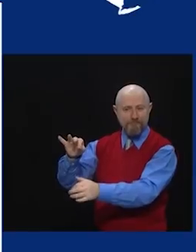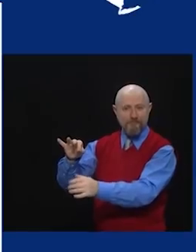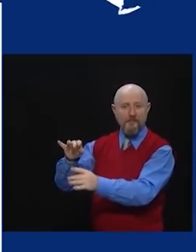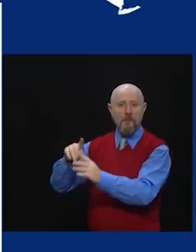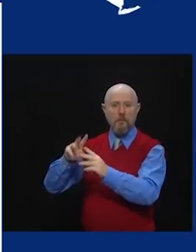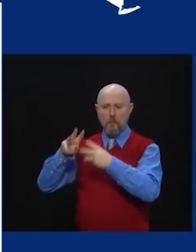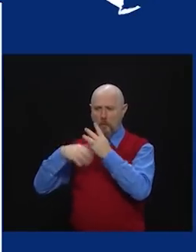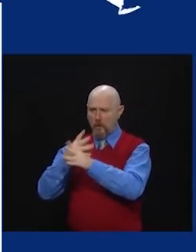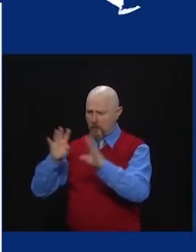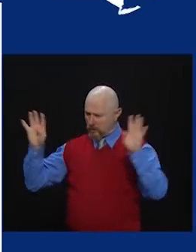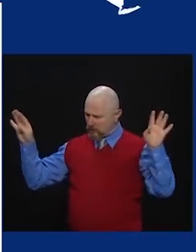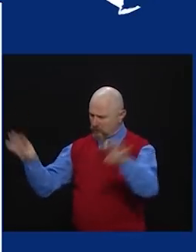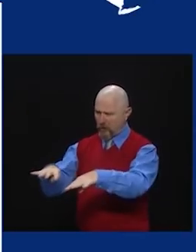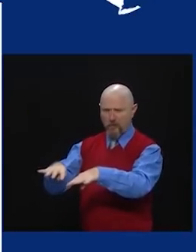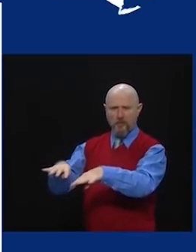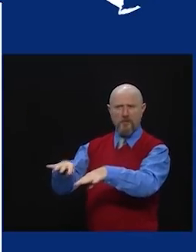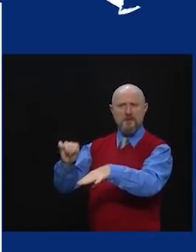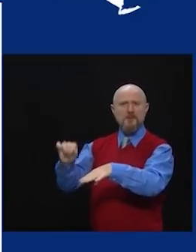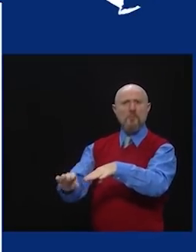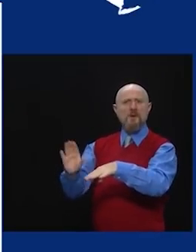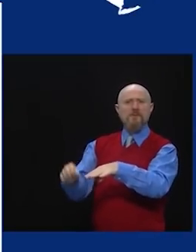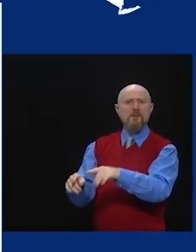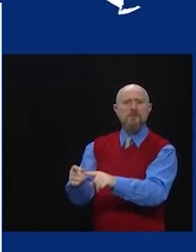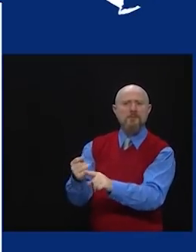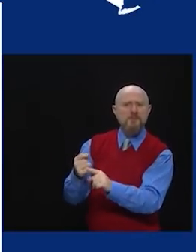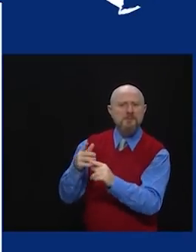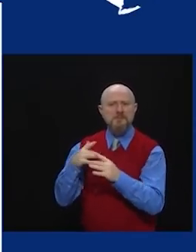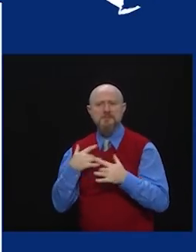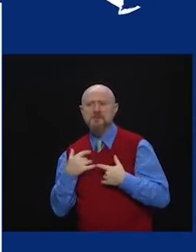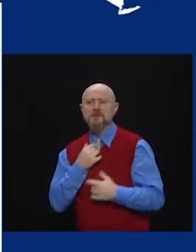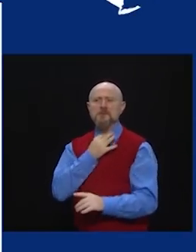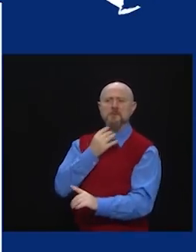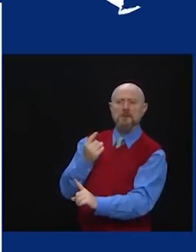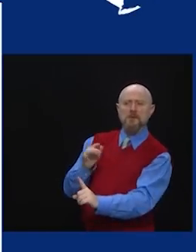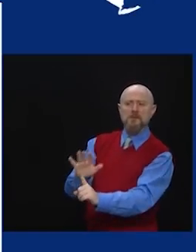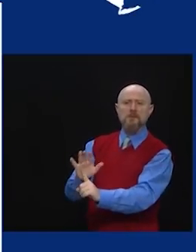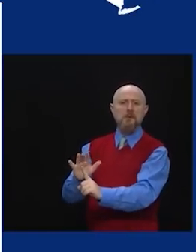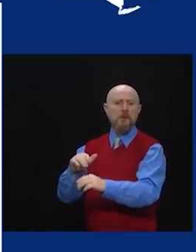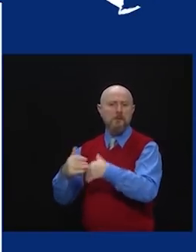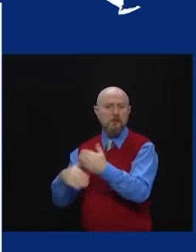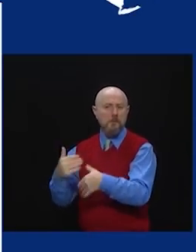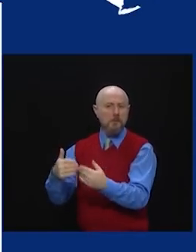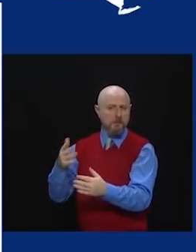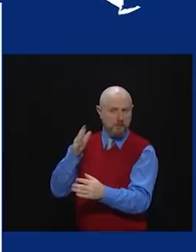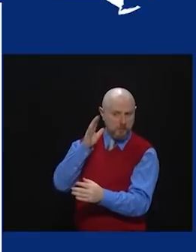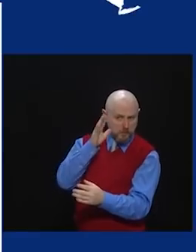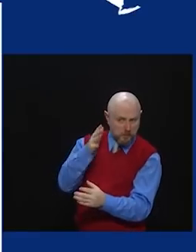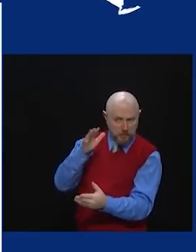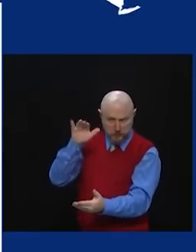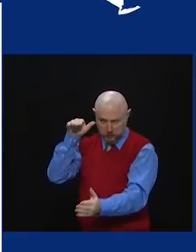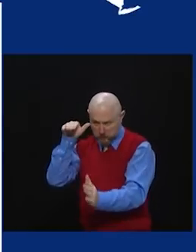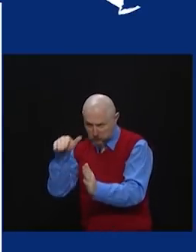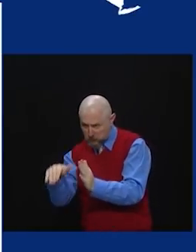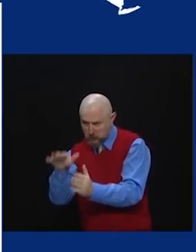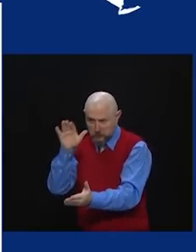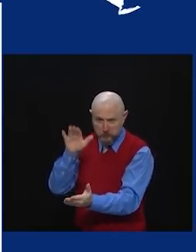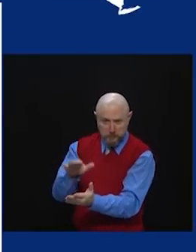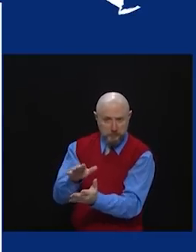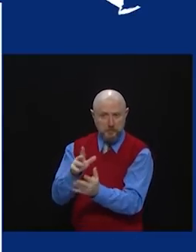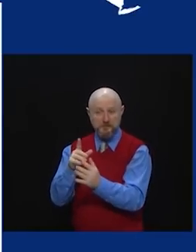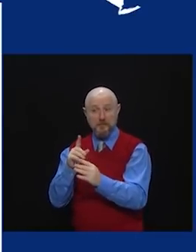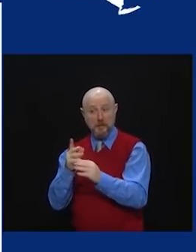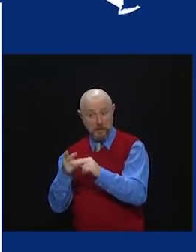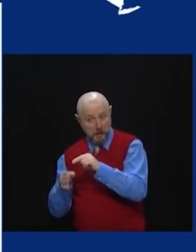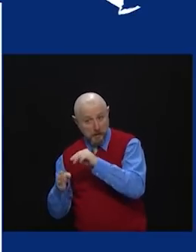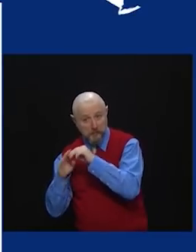what happened there, and also wondering when it was going to stop going upward. And the data from the South African Health Department showed that